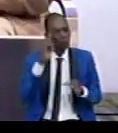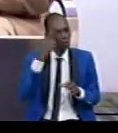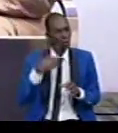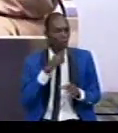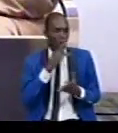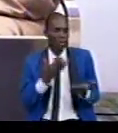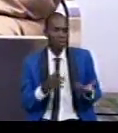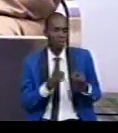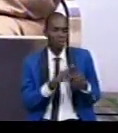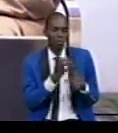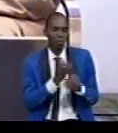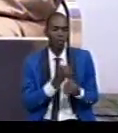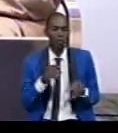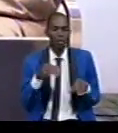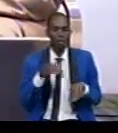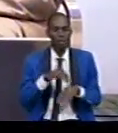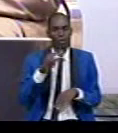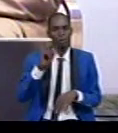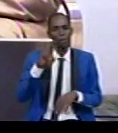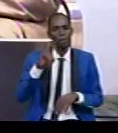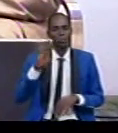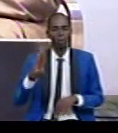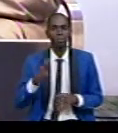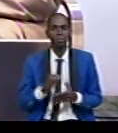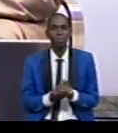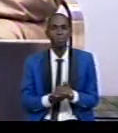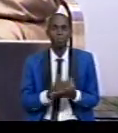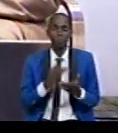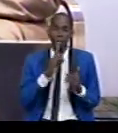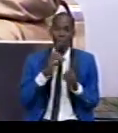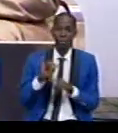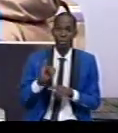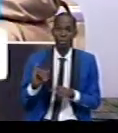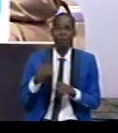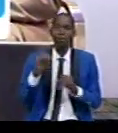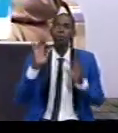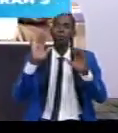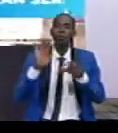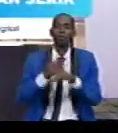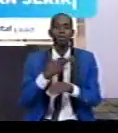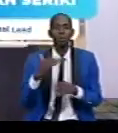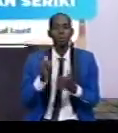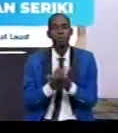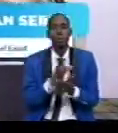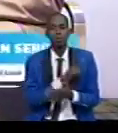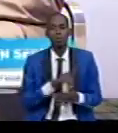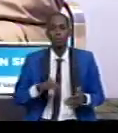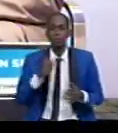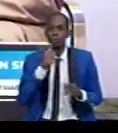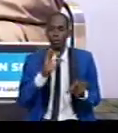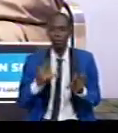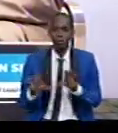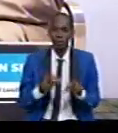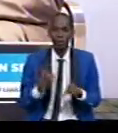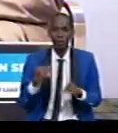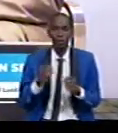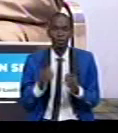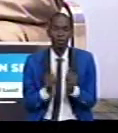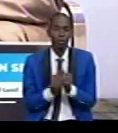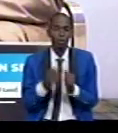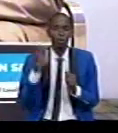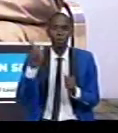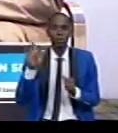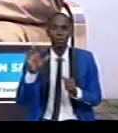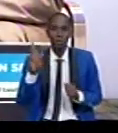achieve at NRB? Well, the wonderful thing the Lord is doing with the GCK, the